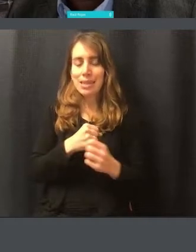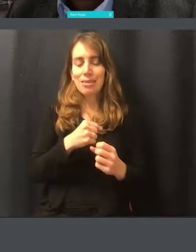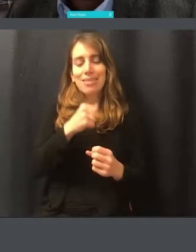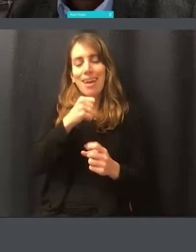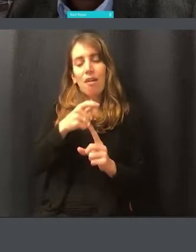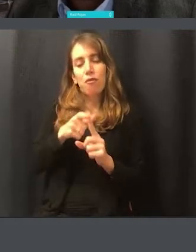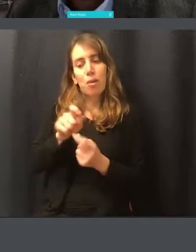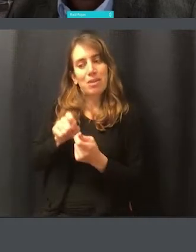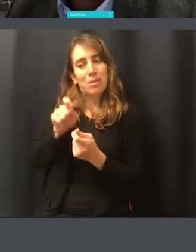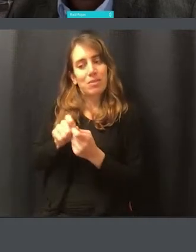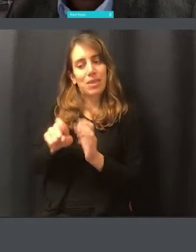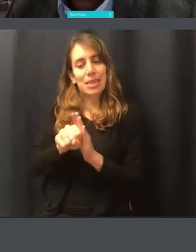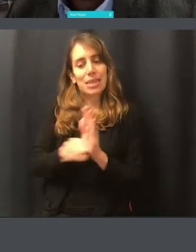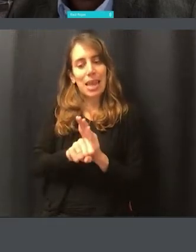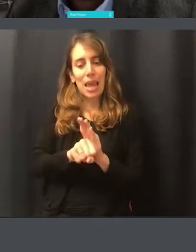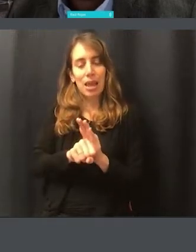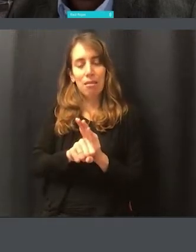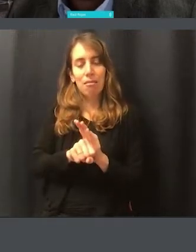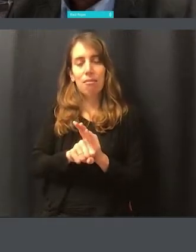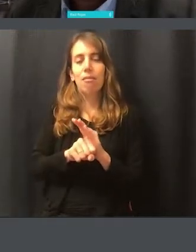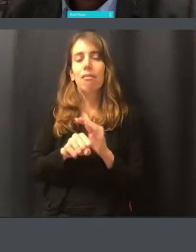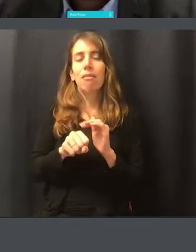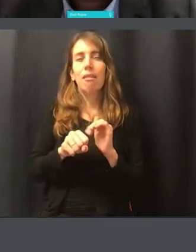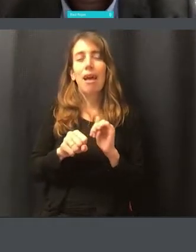I would say that those numbers are